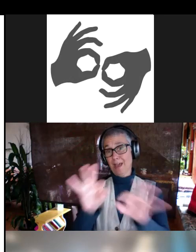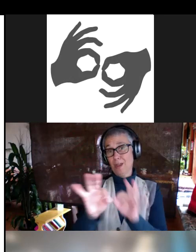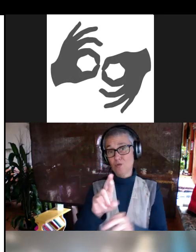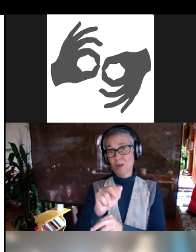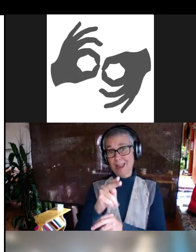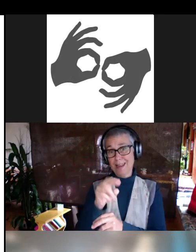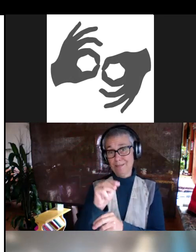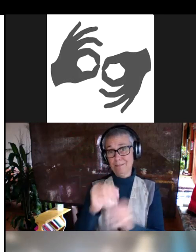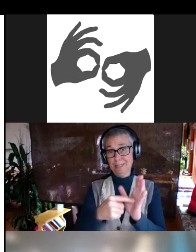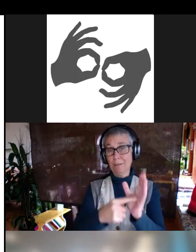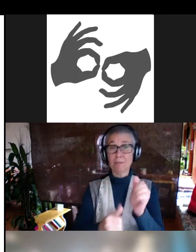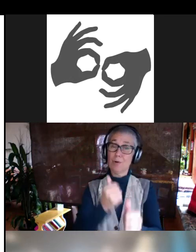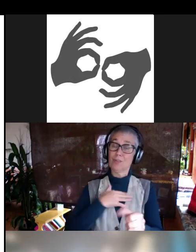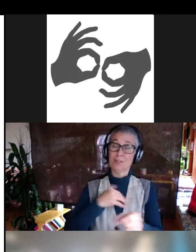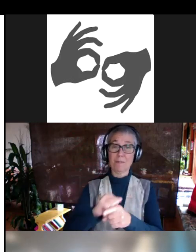data is 0.